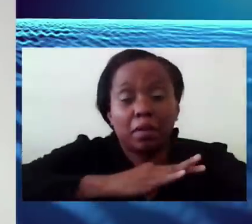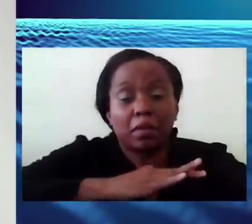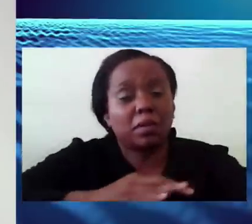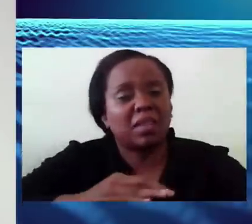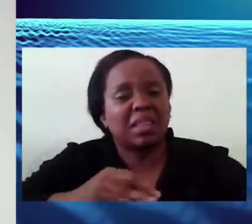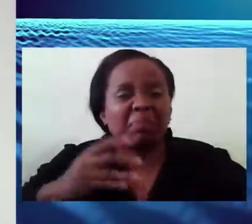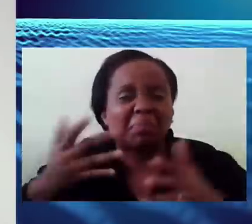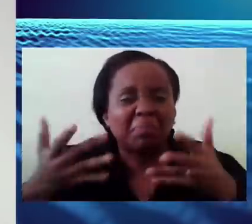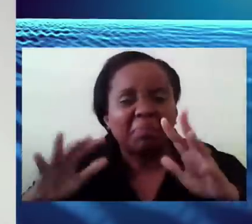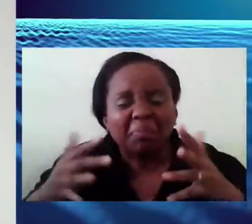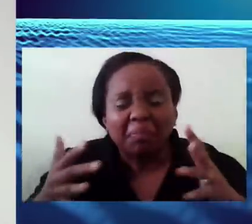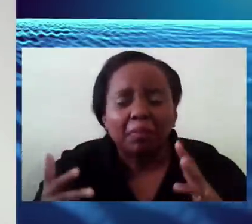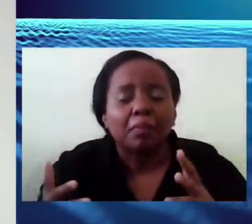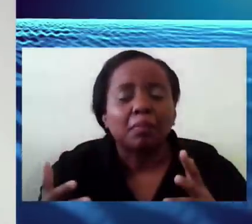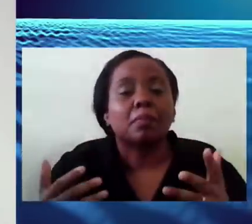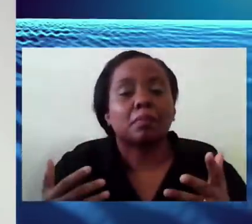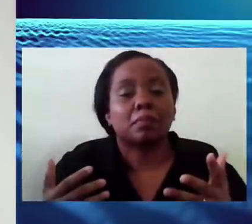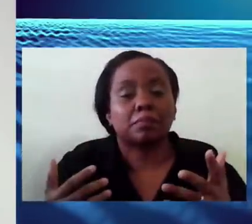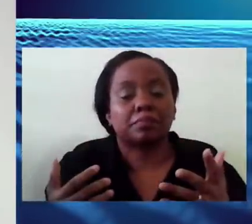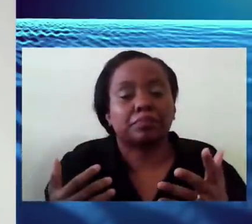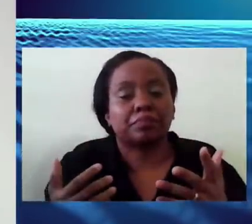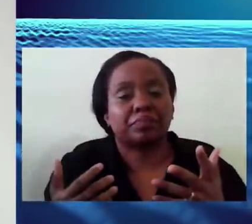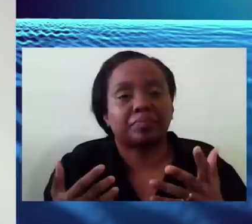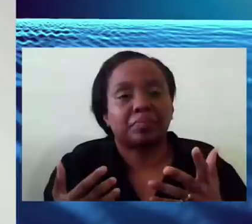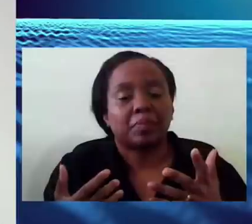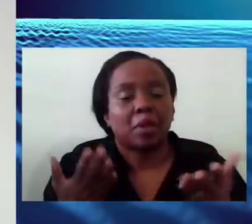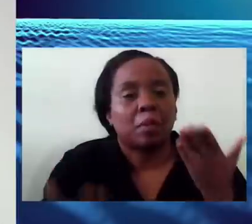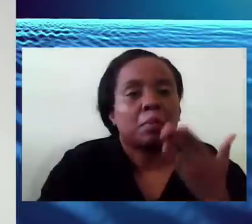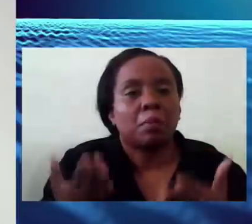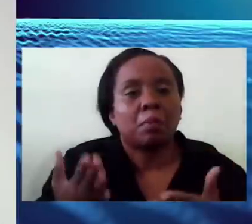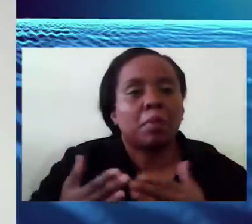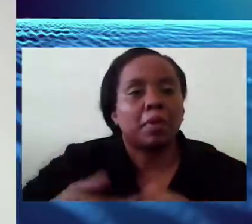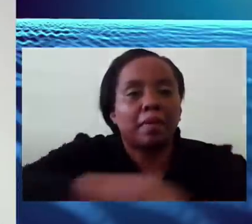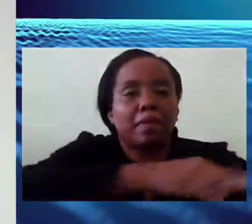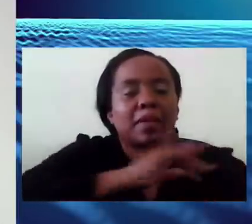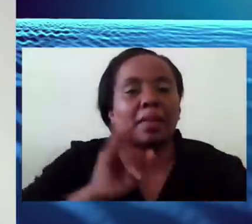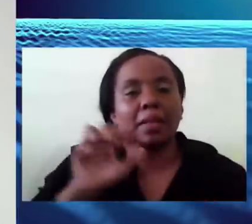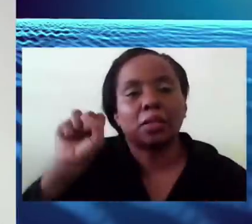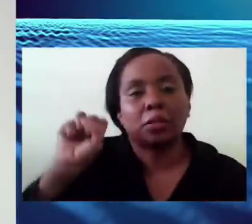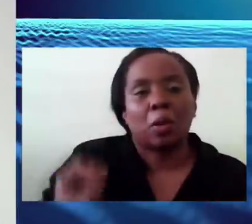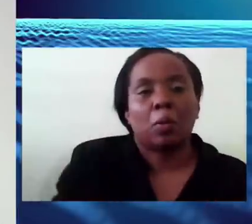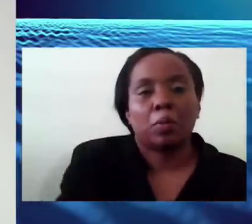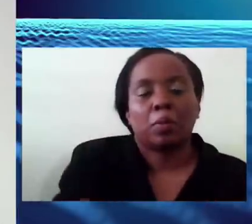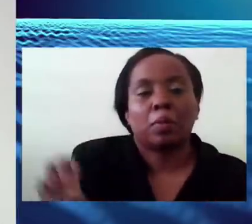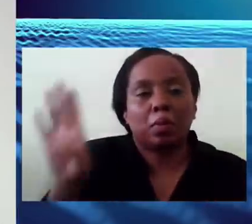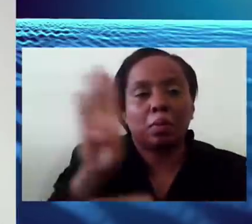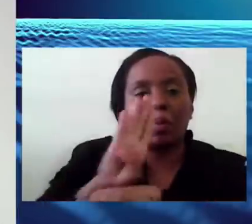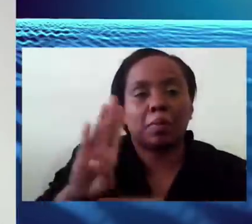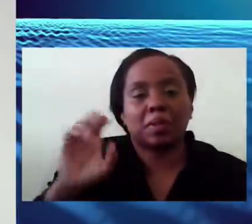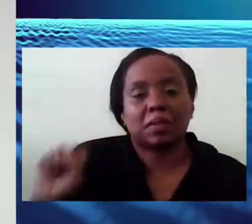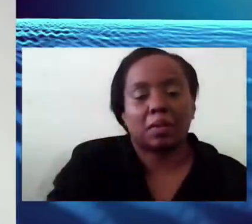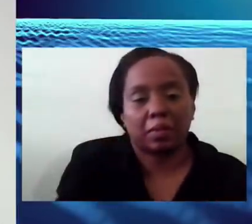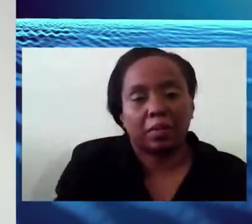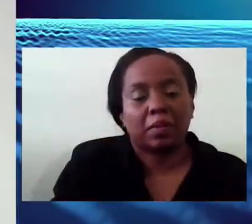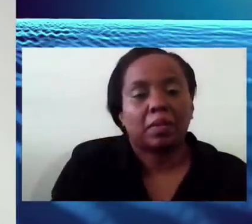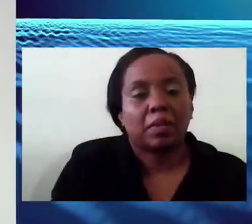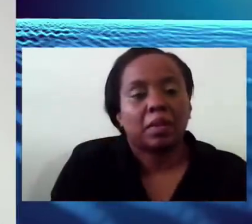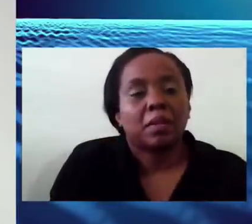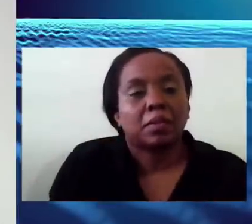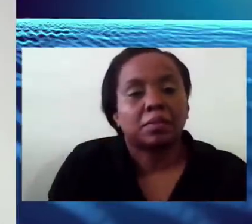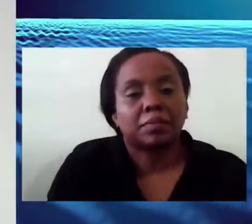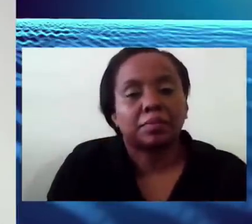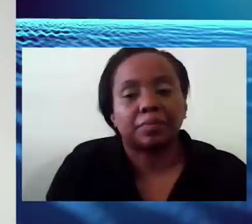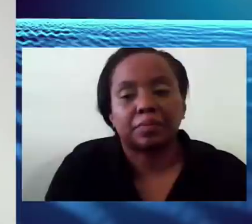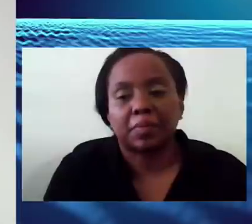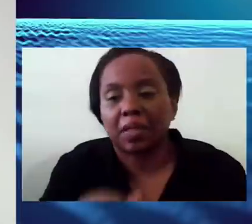would be primarily the pastures in the south of the island. And it's no guarantee, and it will not be a perfect